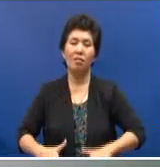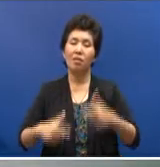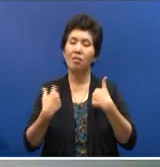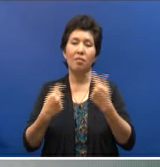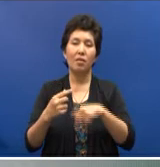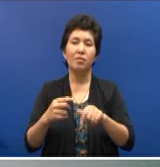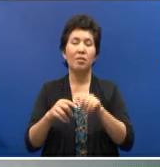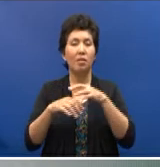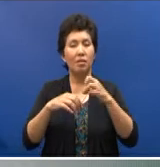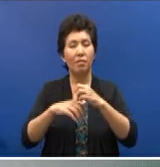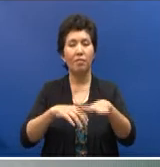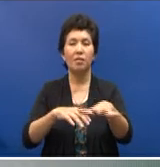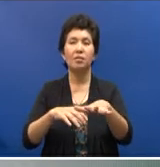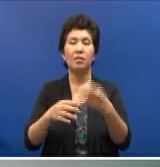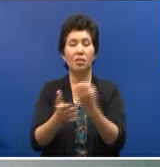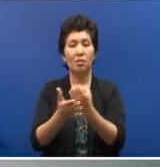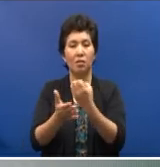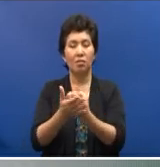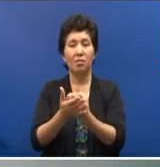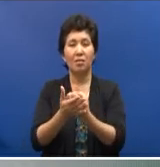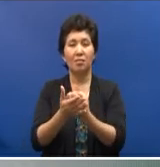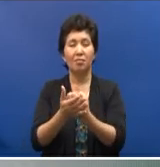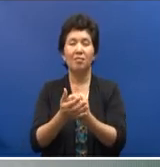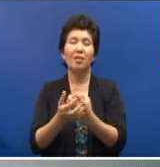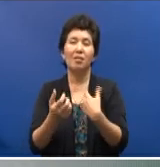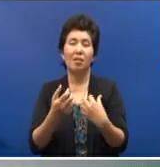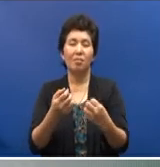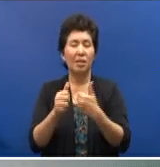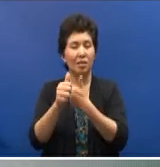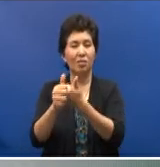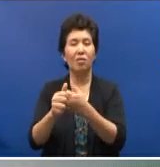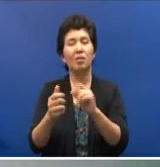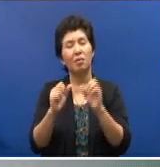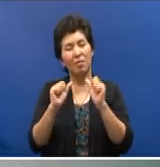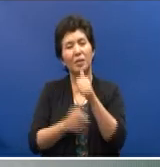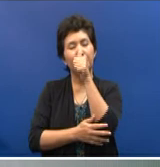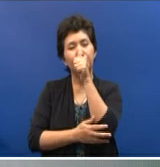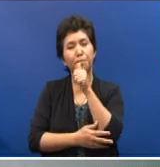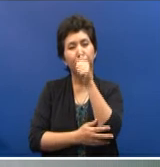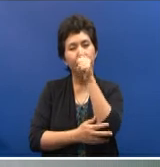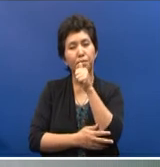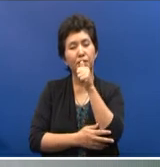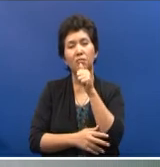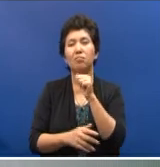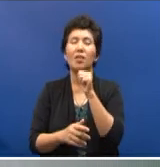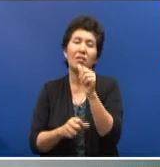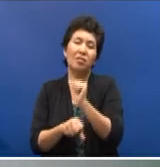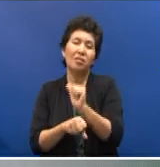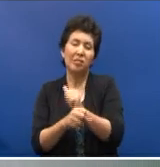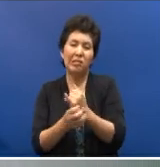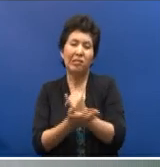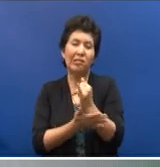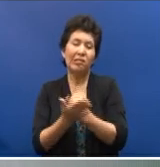much influenced by current economic conditions, and they also may suffer unemployment, okay, in the